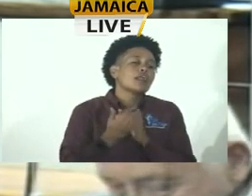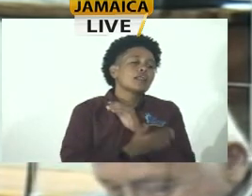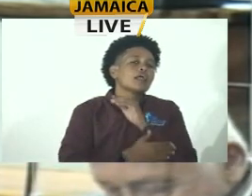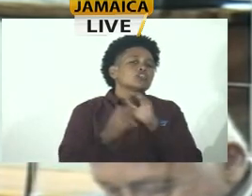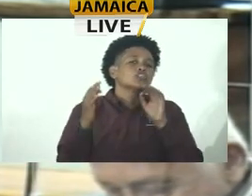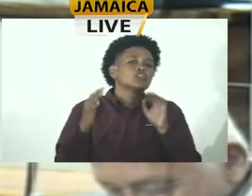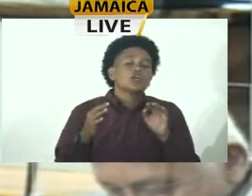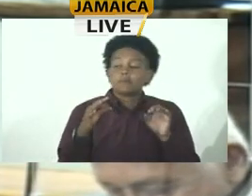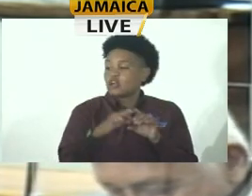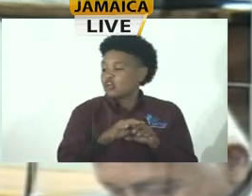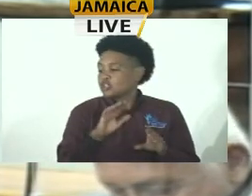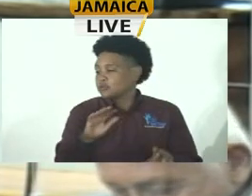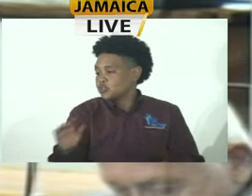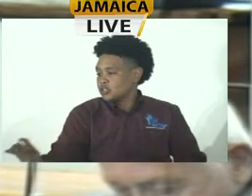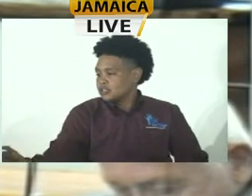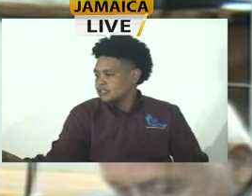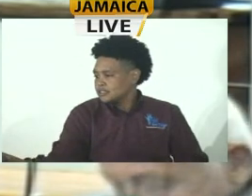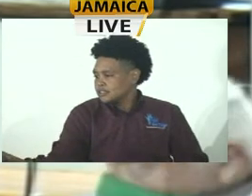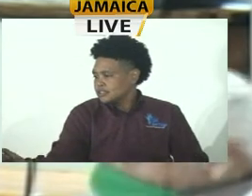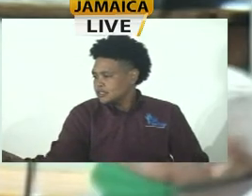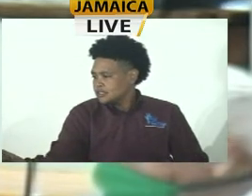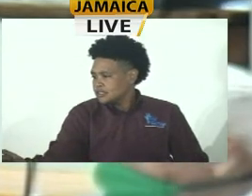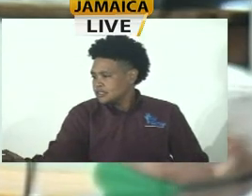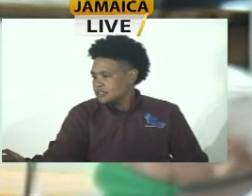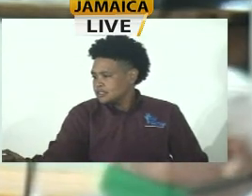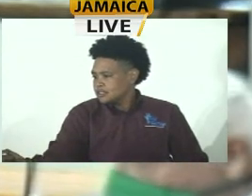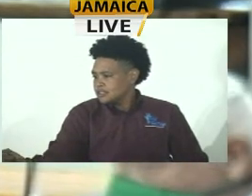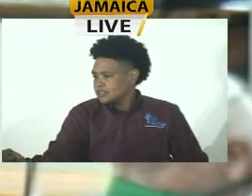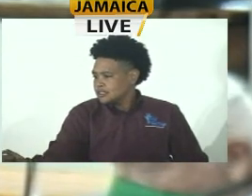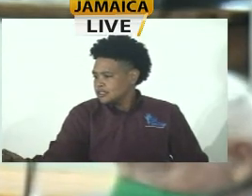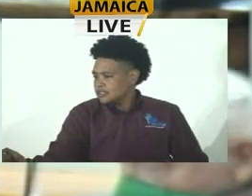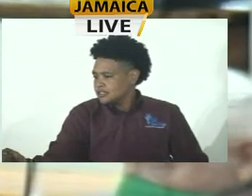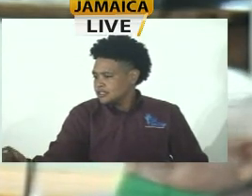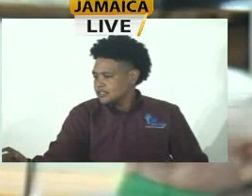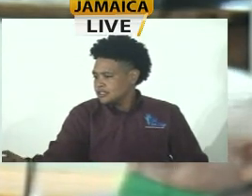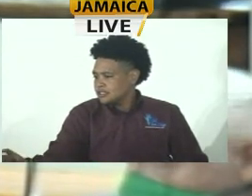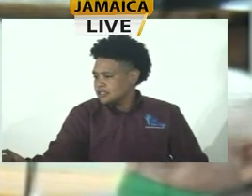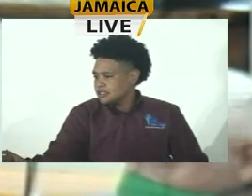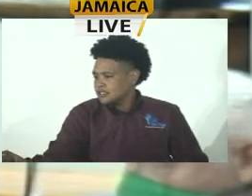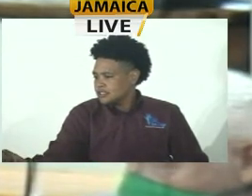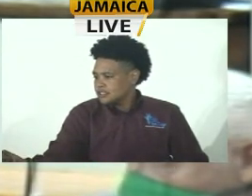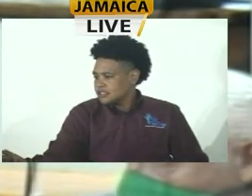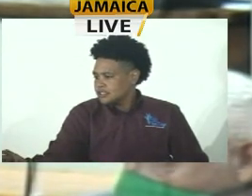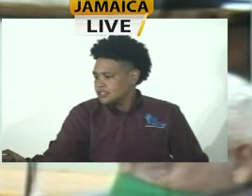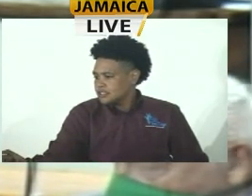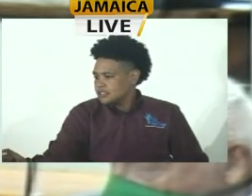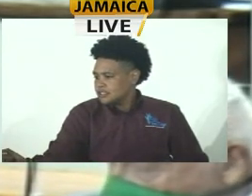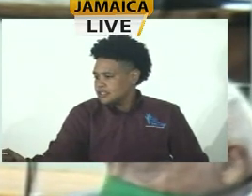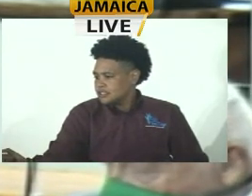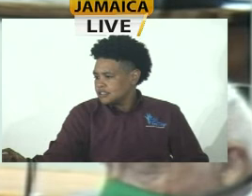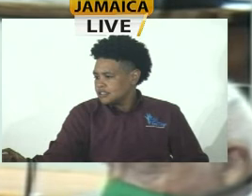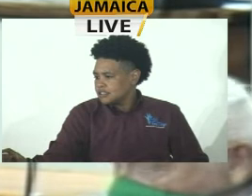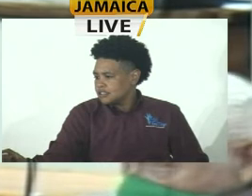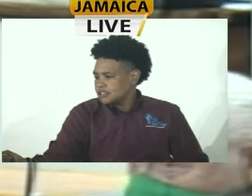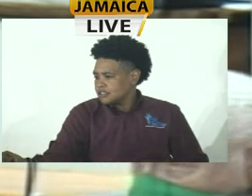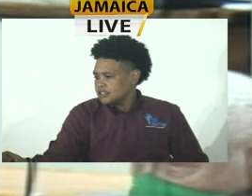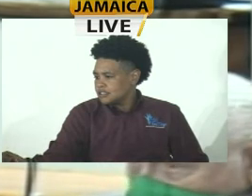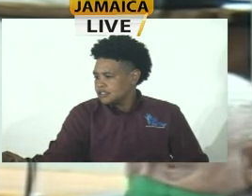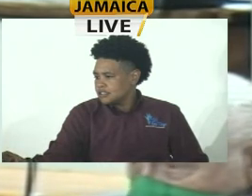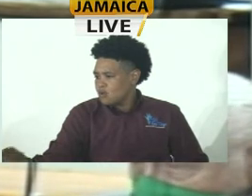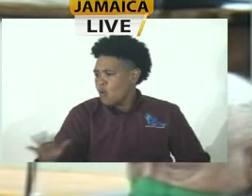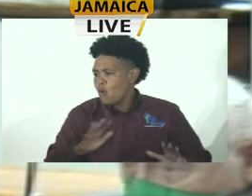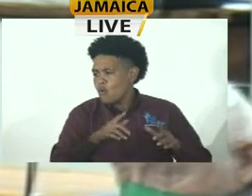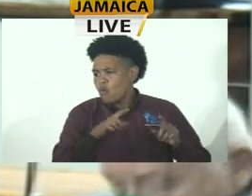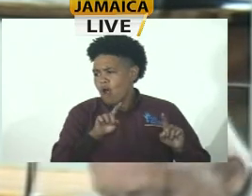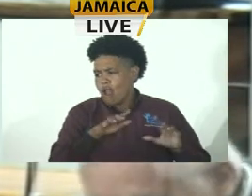contributions madam speaker again while there's much to be done we have to be proud of the